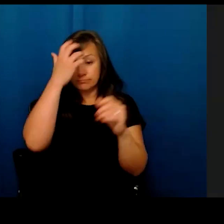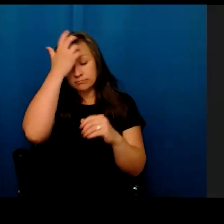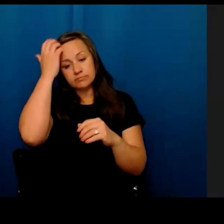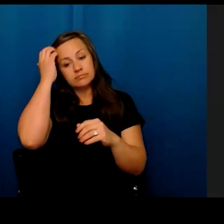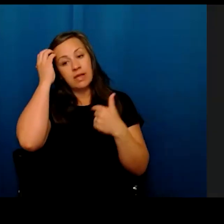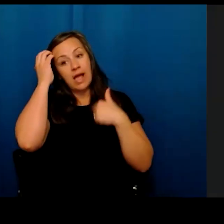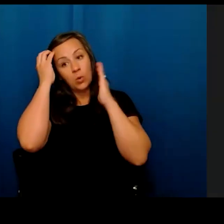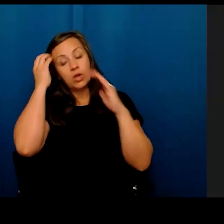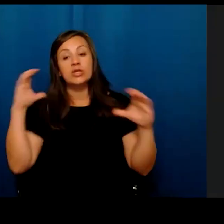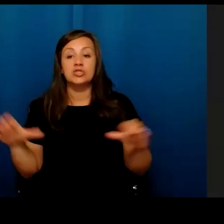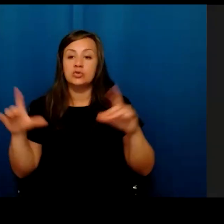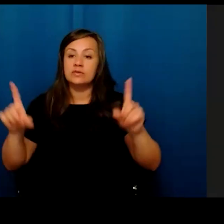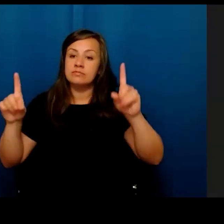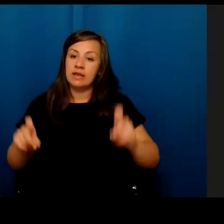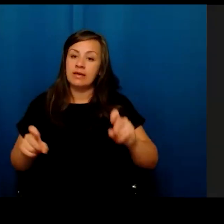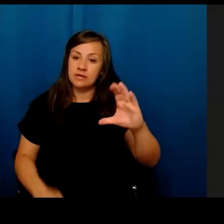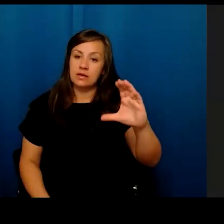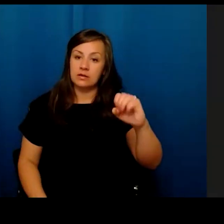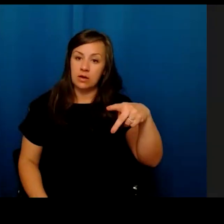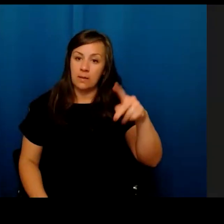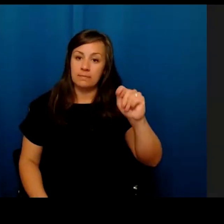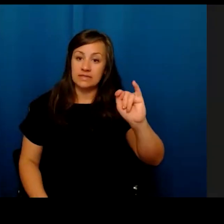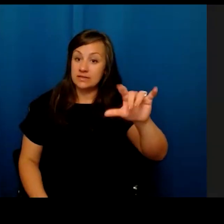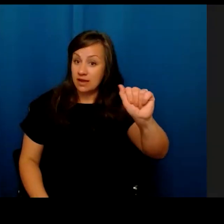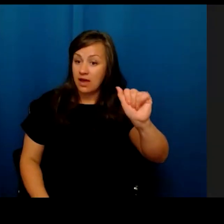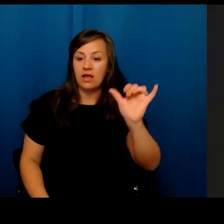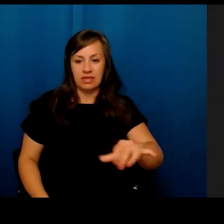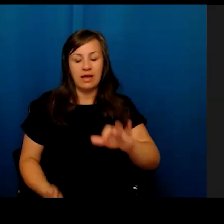CompTIA. Those would be your free electives.